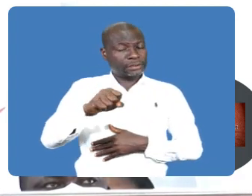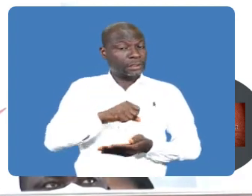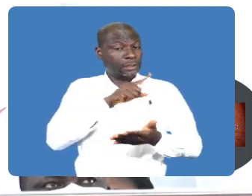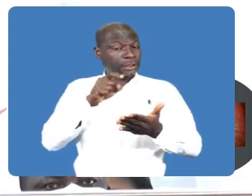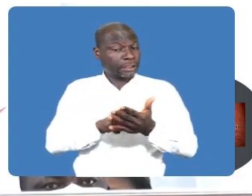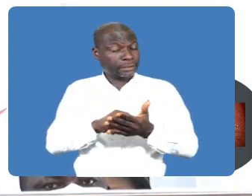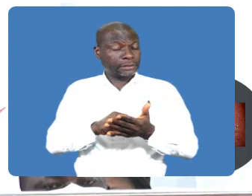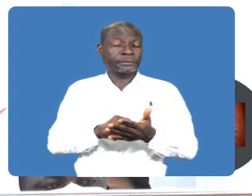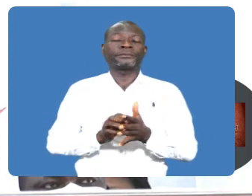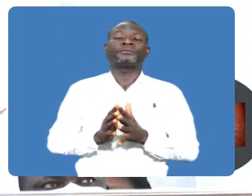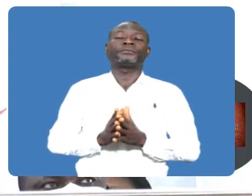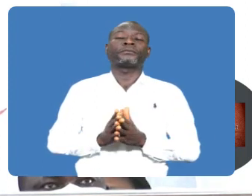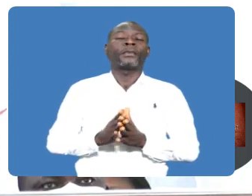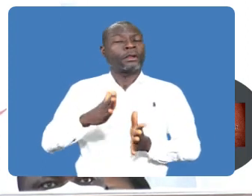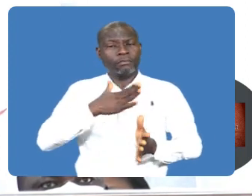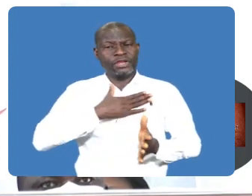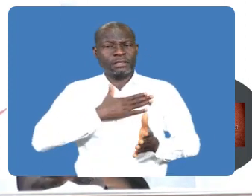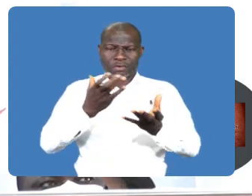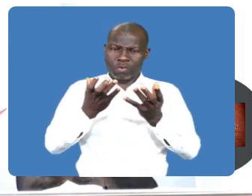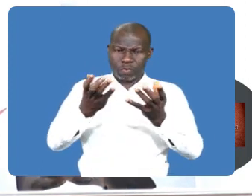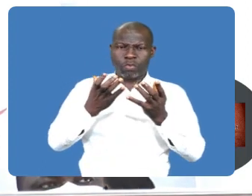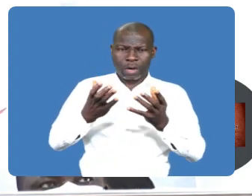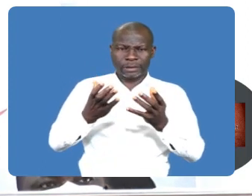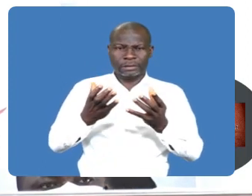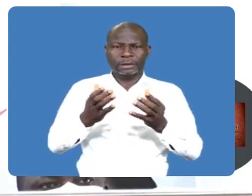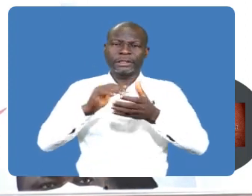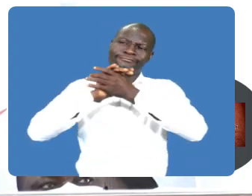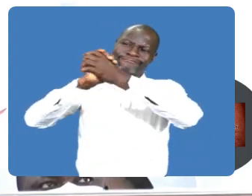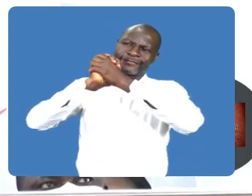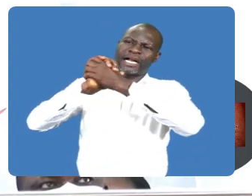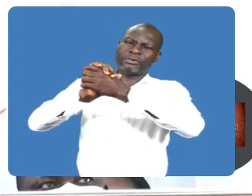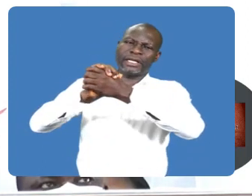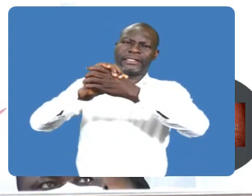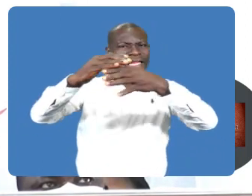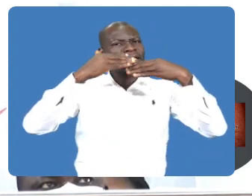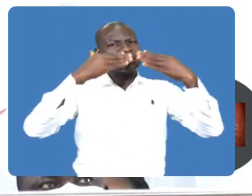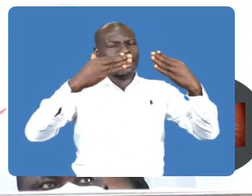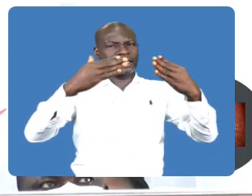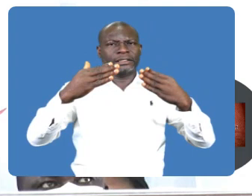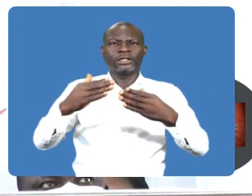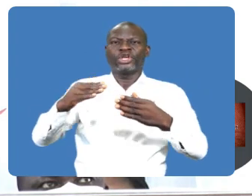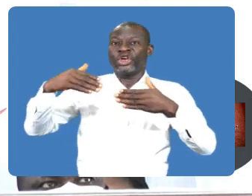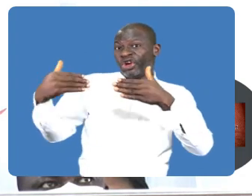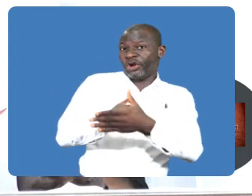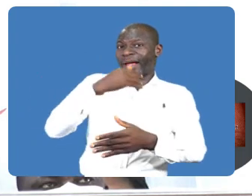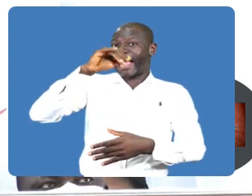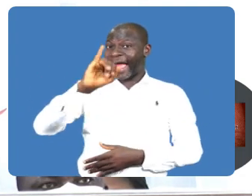In this vein, I want to commend the new IGP,